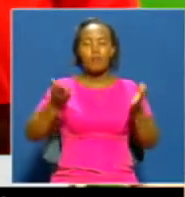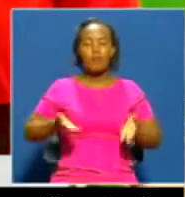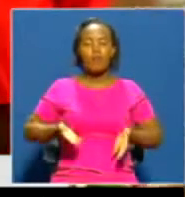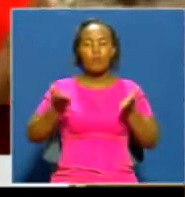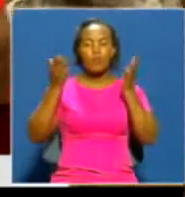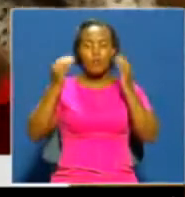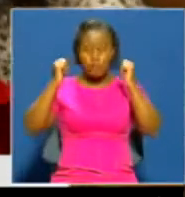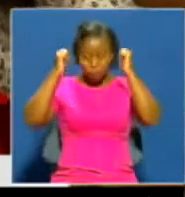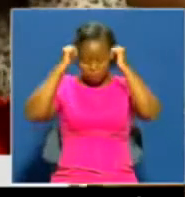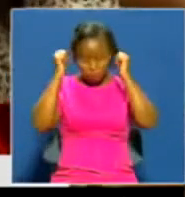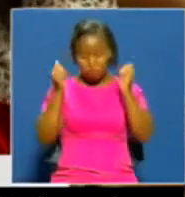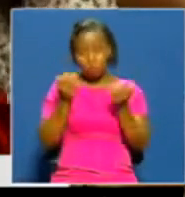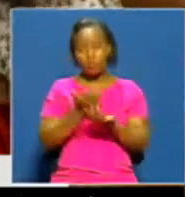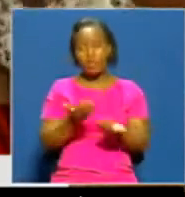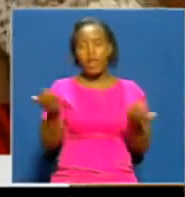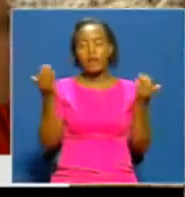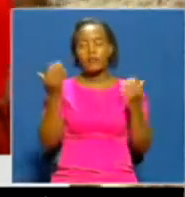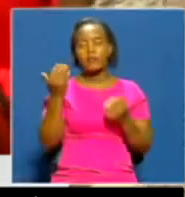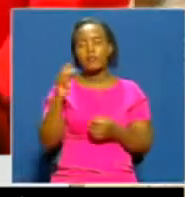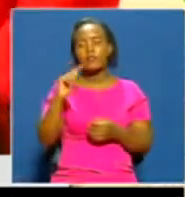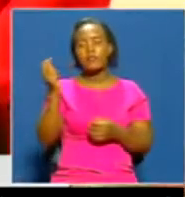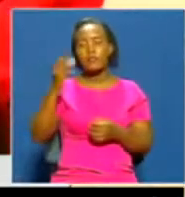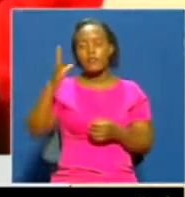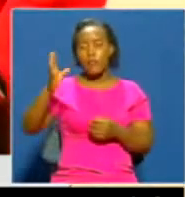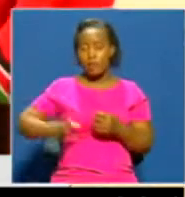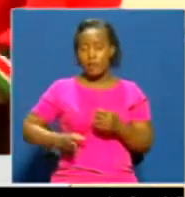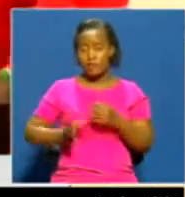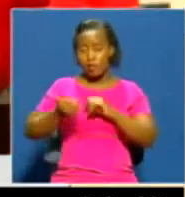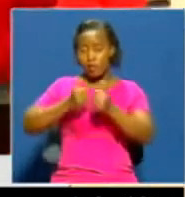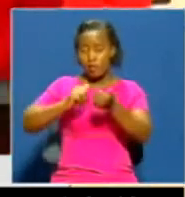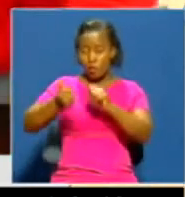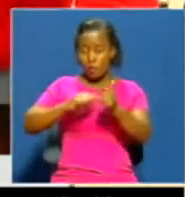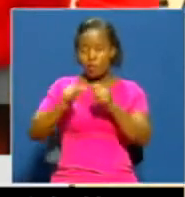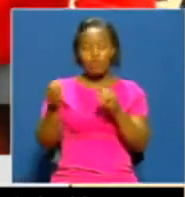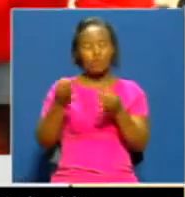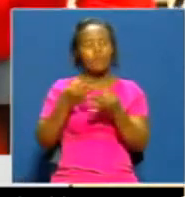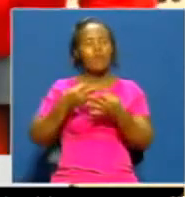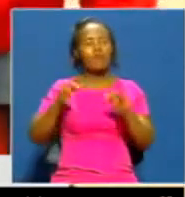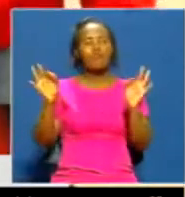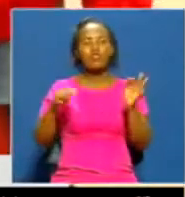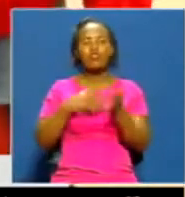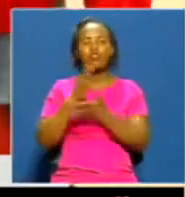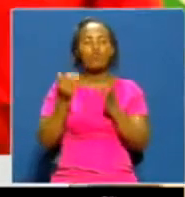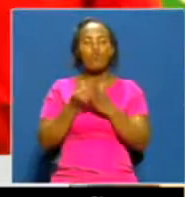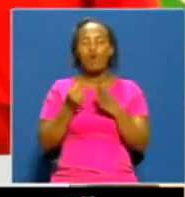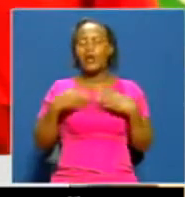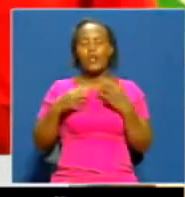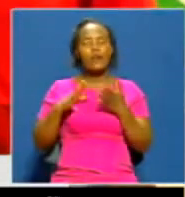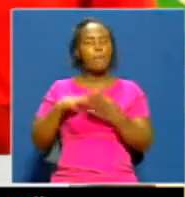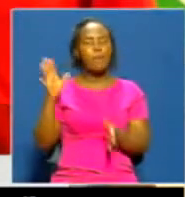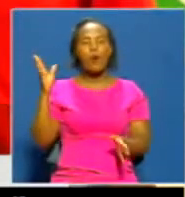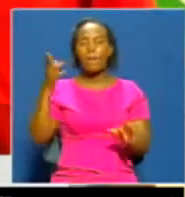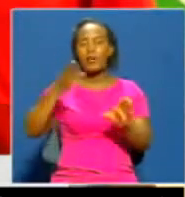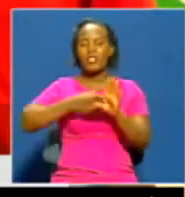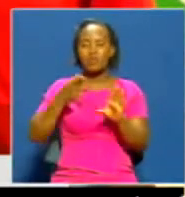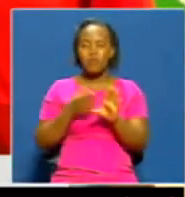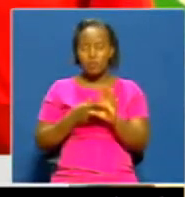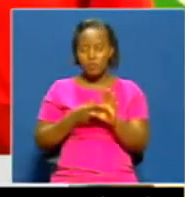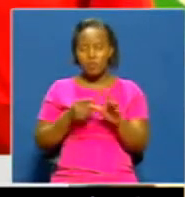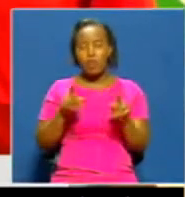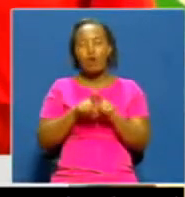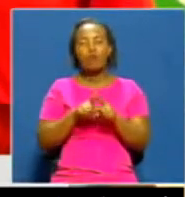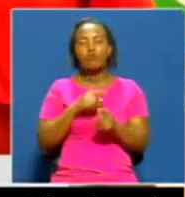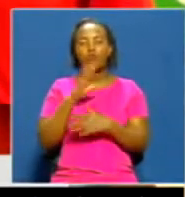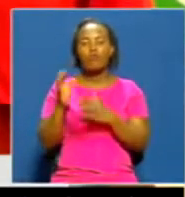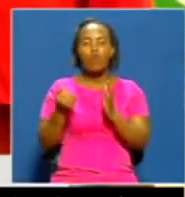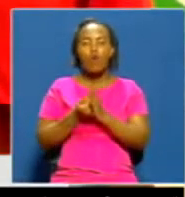young Kenyans. The competition that were open for all Kenyans had a huge participatory engagement. Participants ranking from